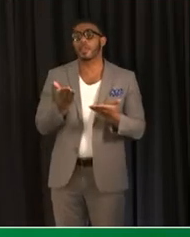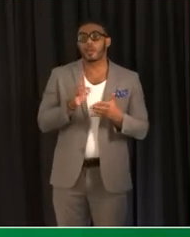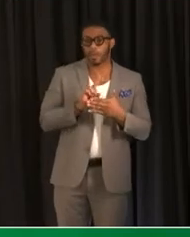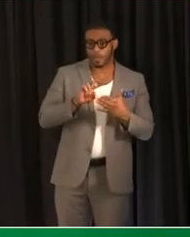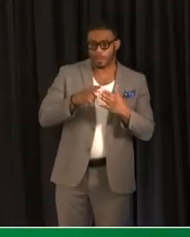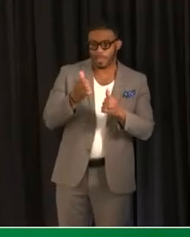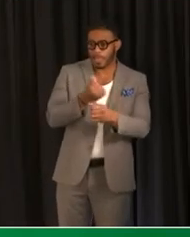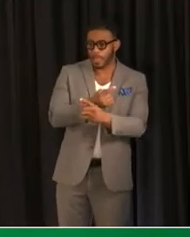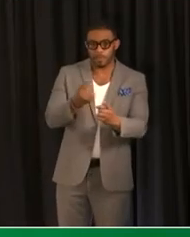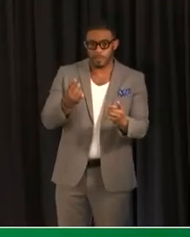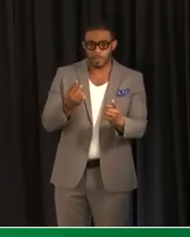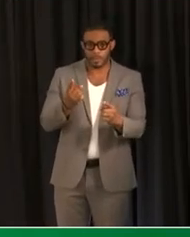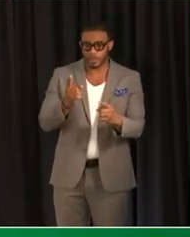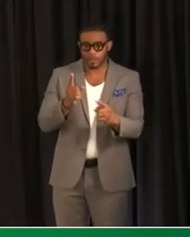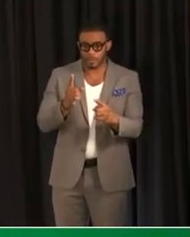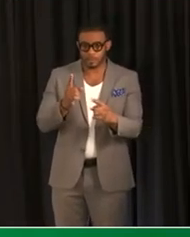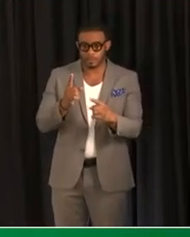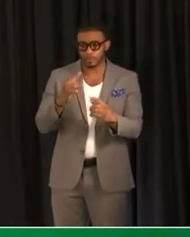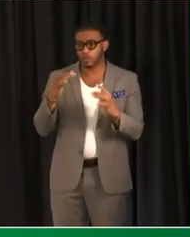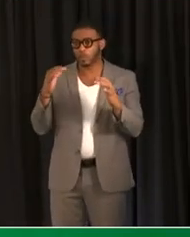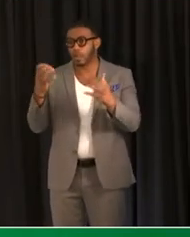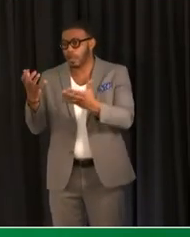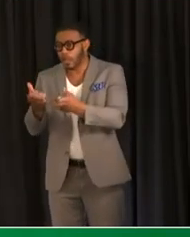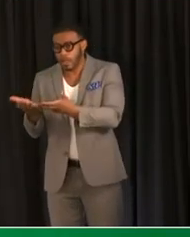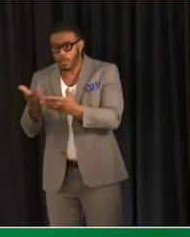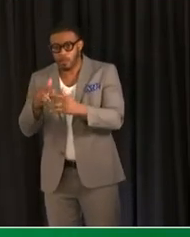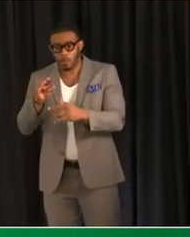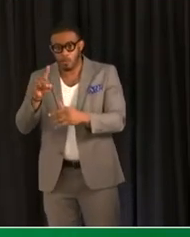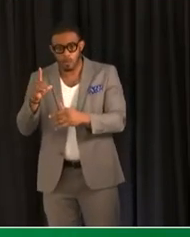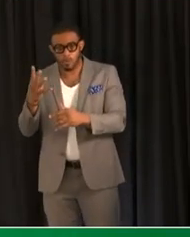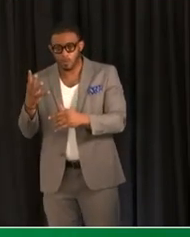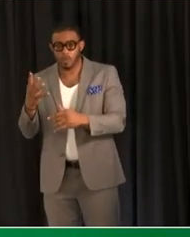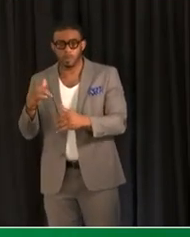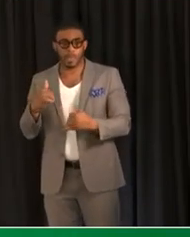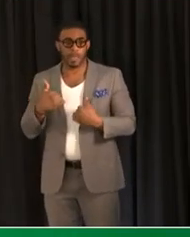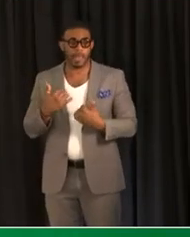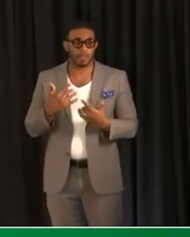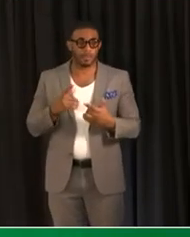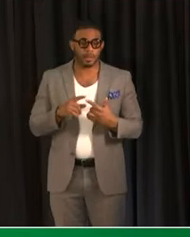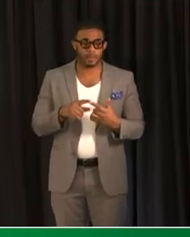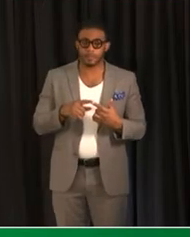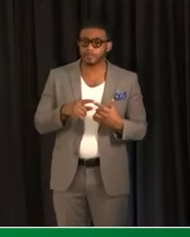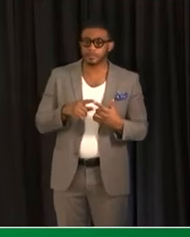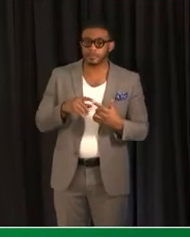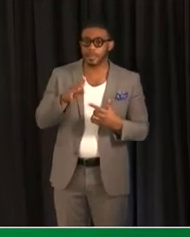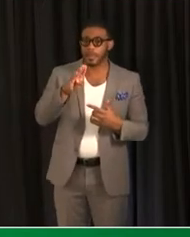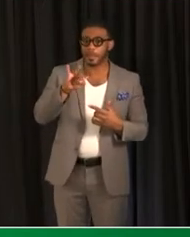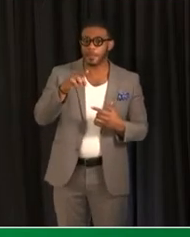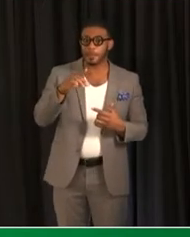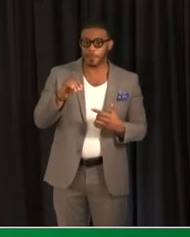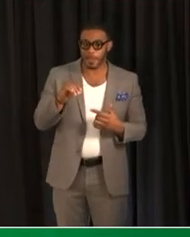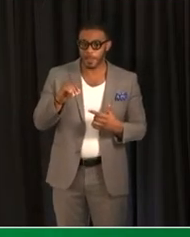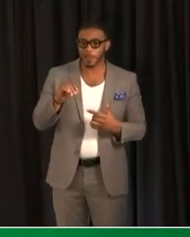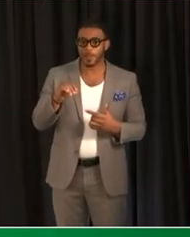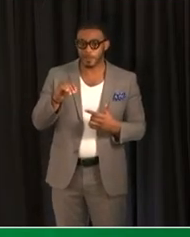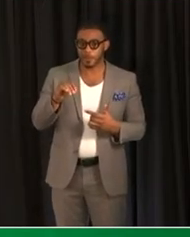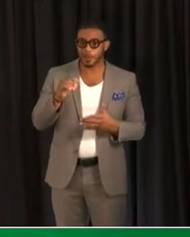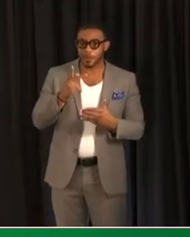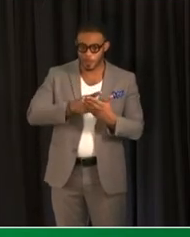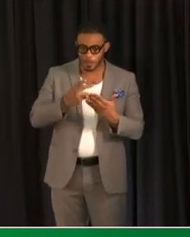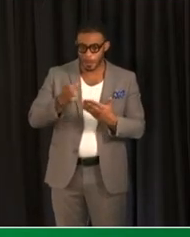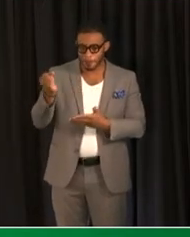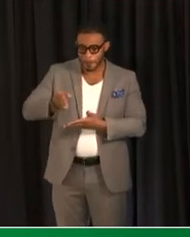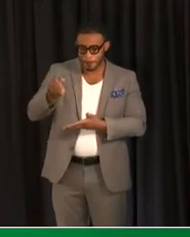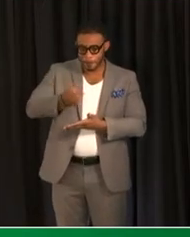Week where everyone, went out and got carry out from our ward. We had a bingo where we had a